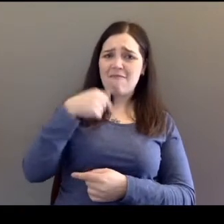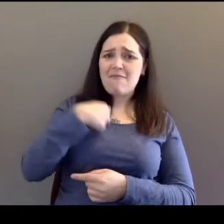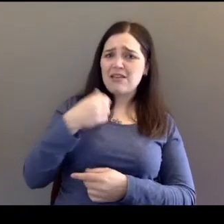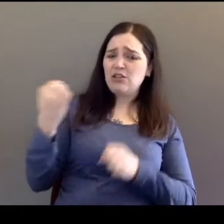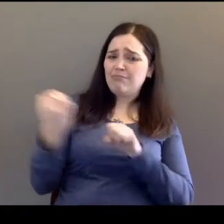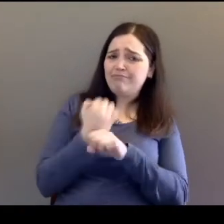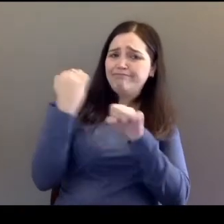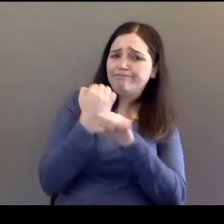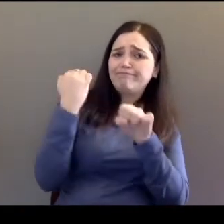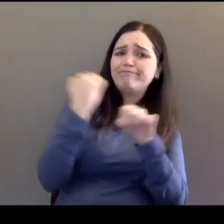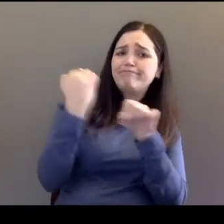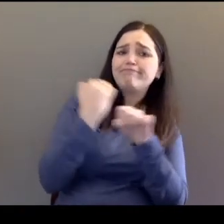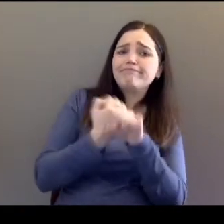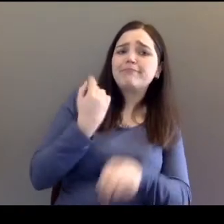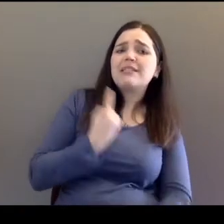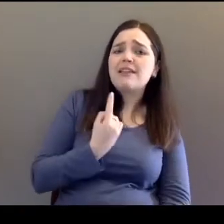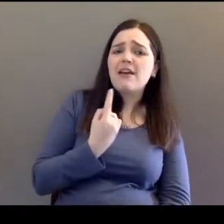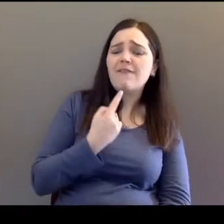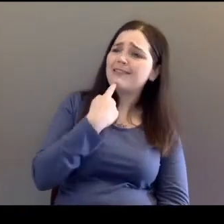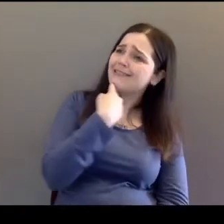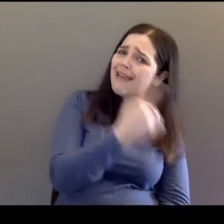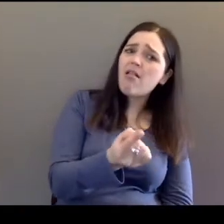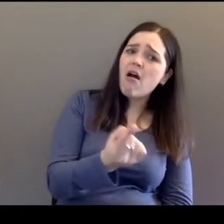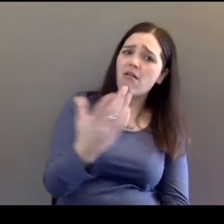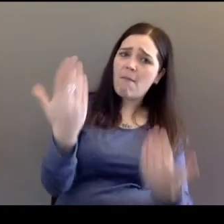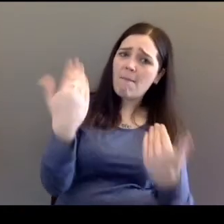work all by myself? Tell her to help me."